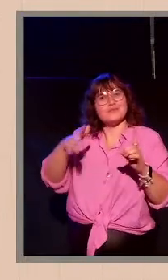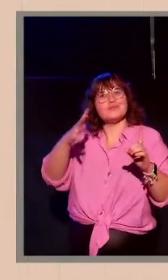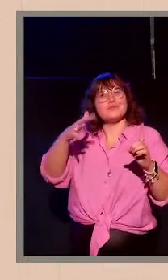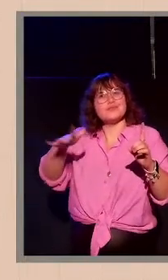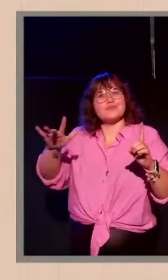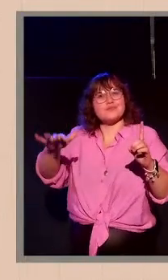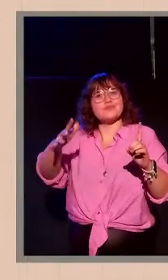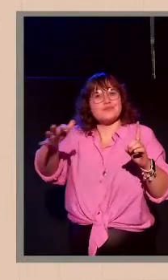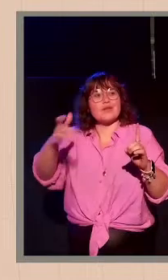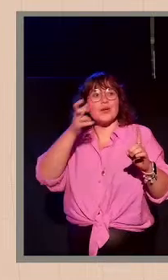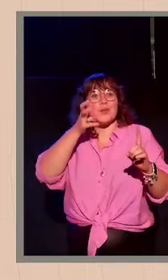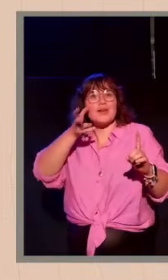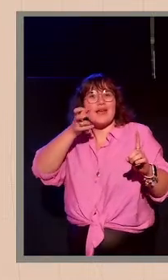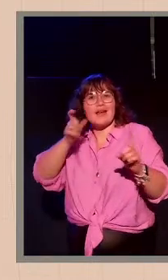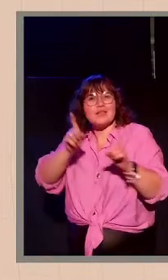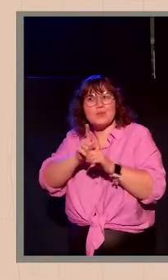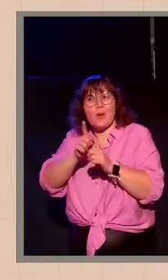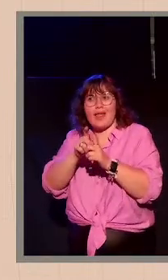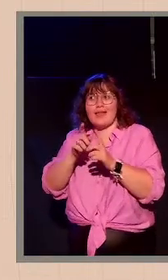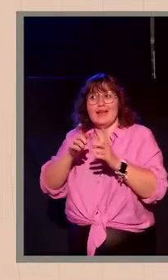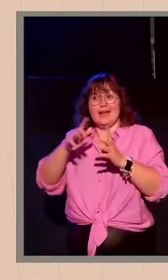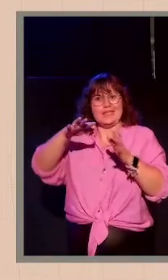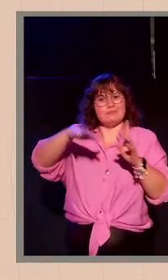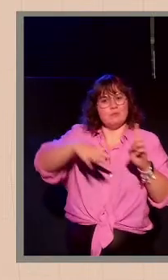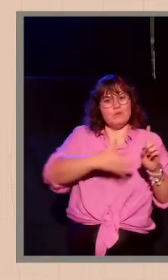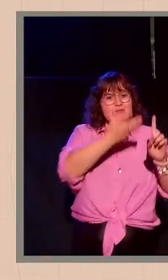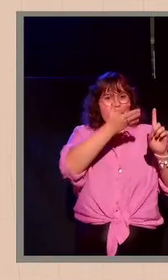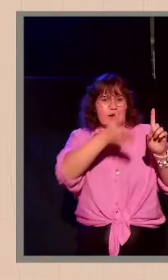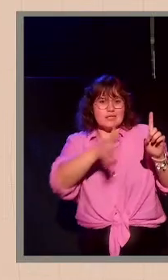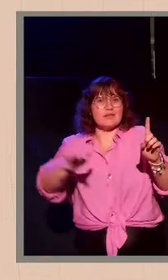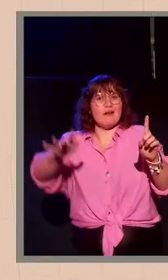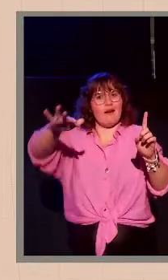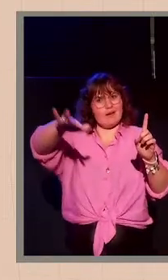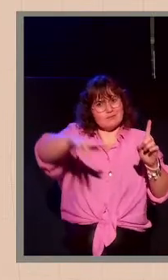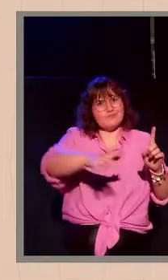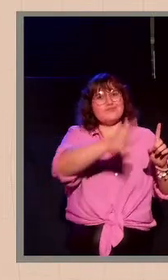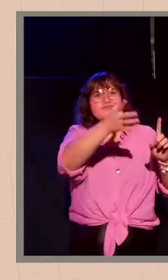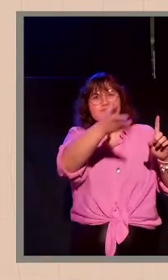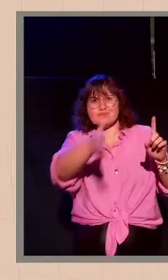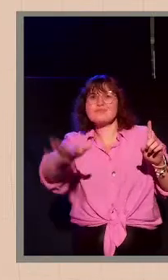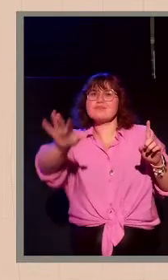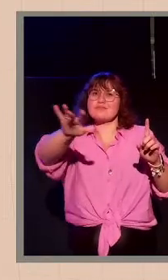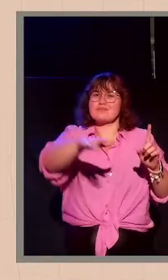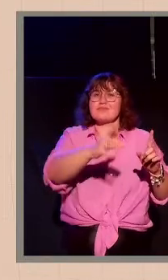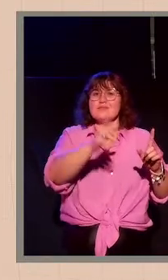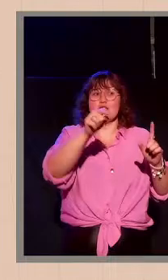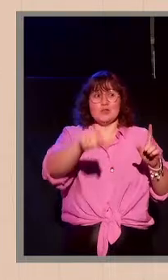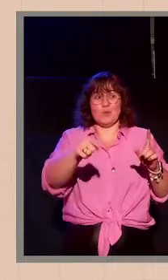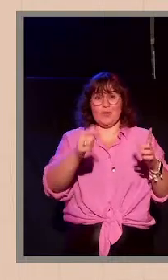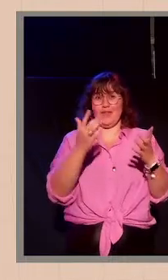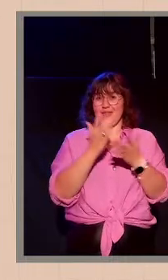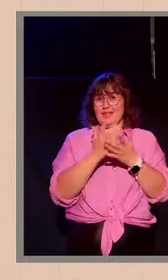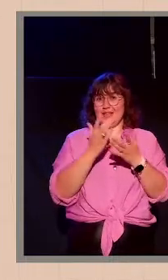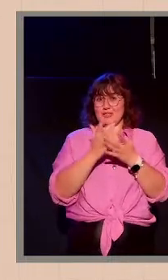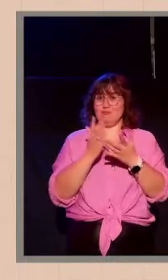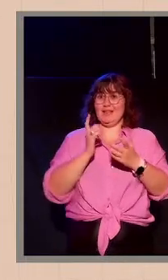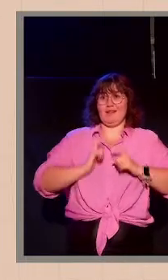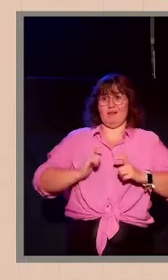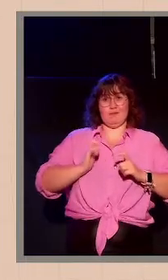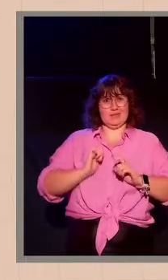You can also hear that it's moving from side to side, speaker to speaker. So these things have got a compass in as